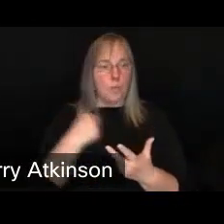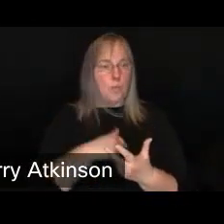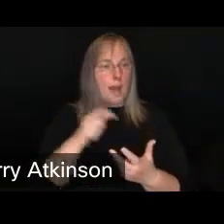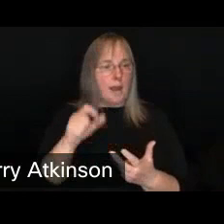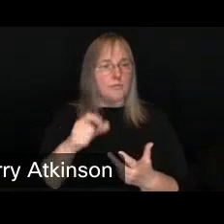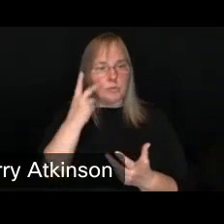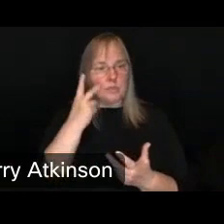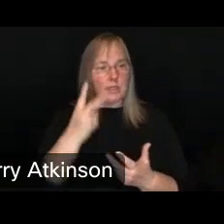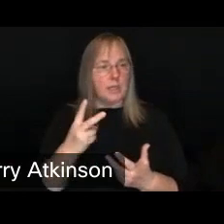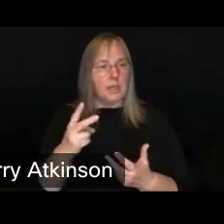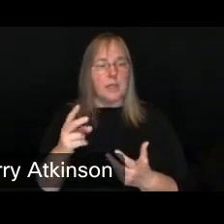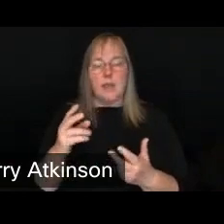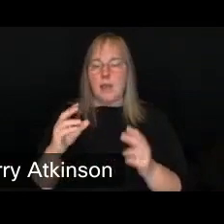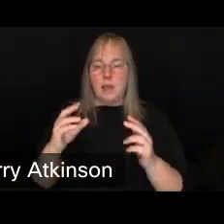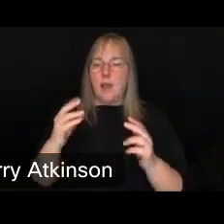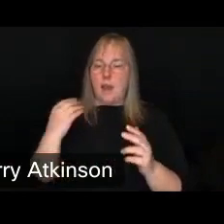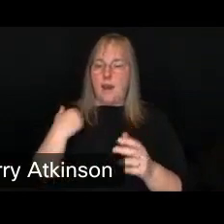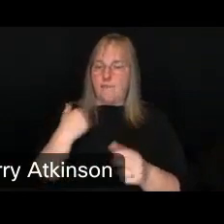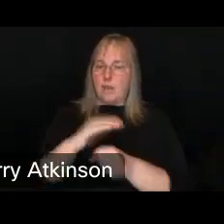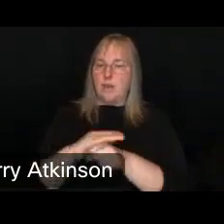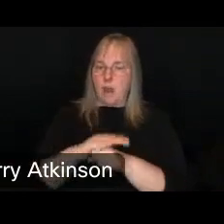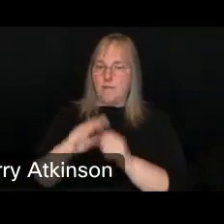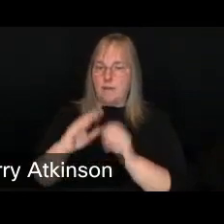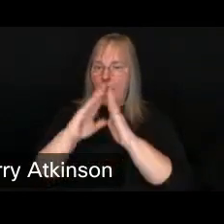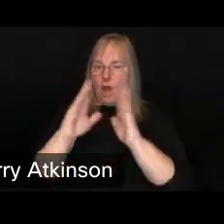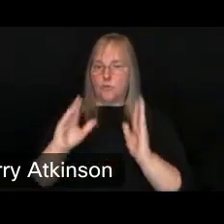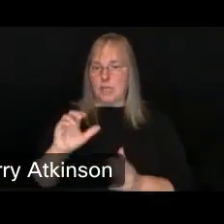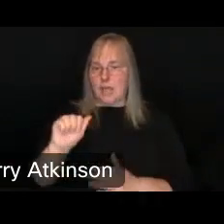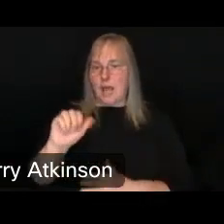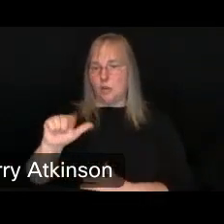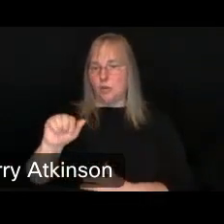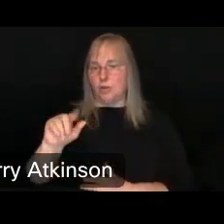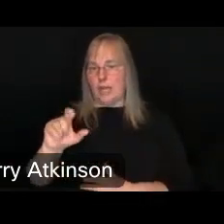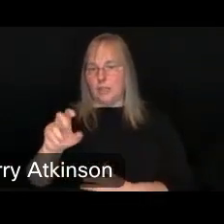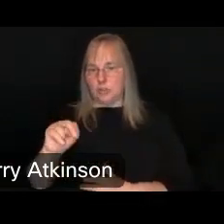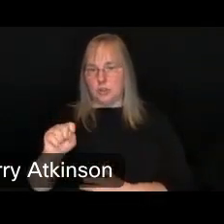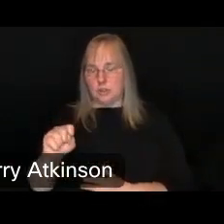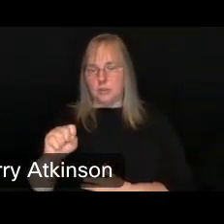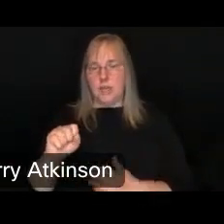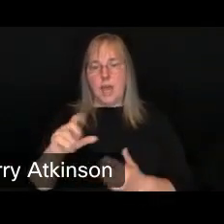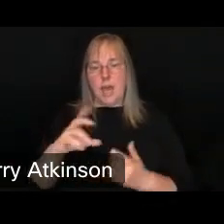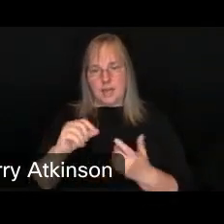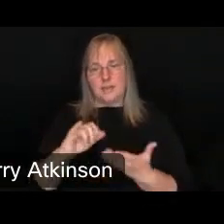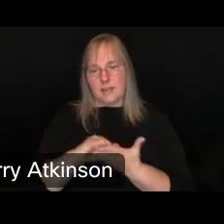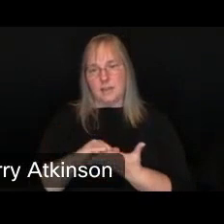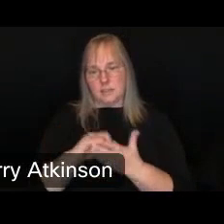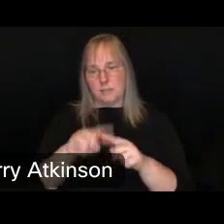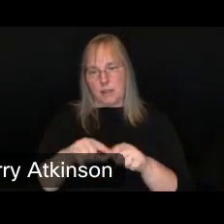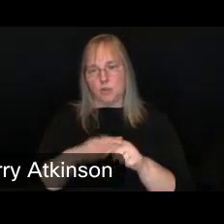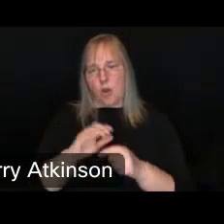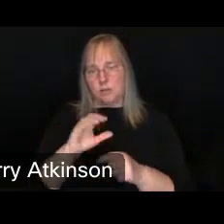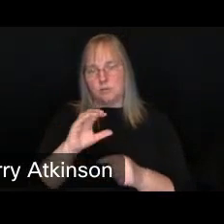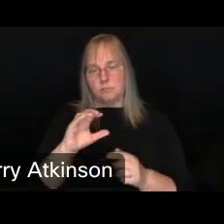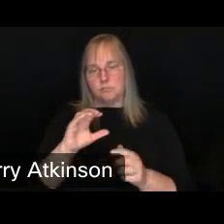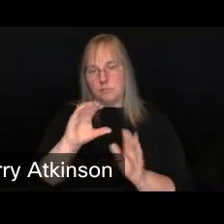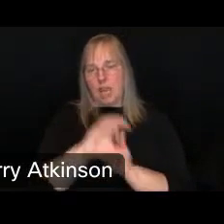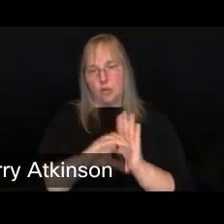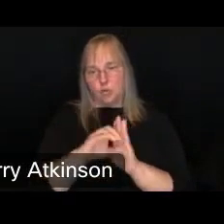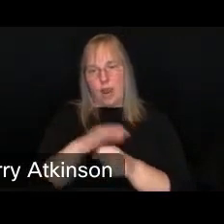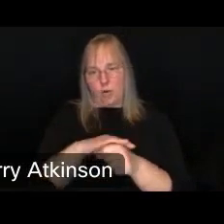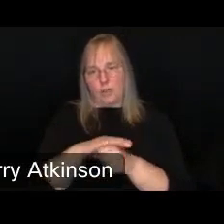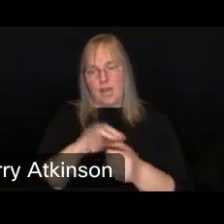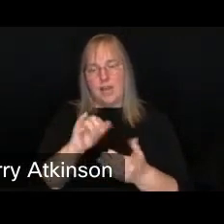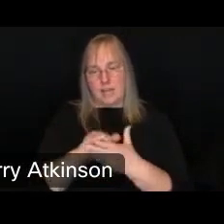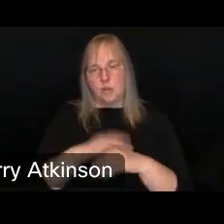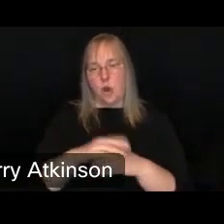these housing allocations pace residential growth by those character areas. These character areas are found on the future land use map. And those are